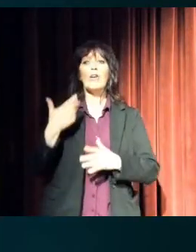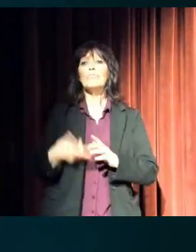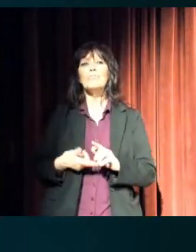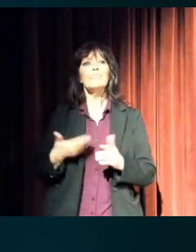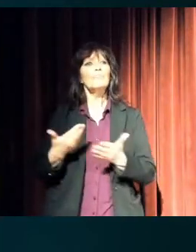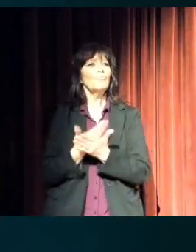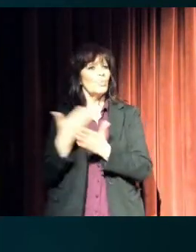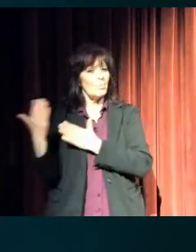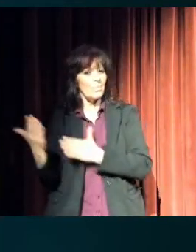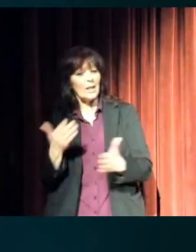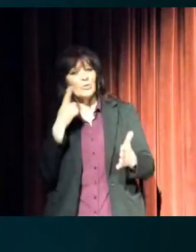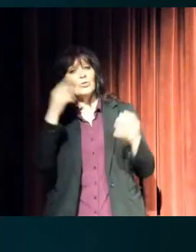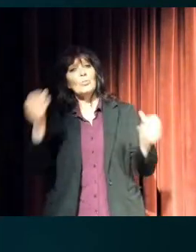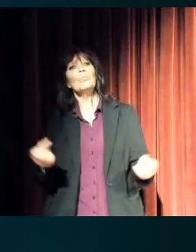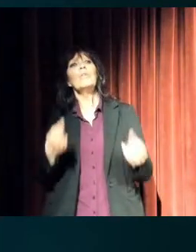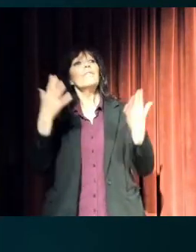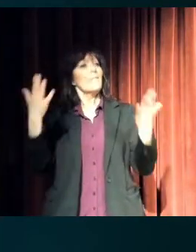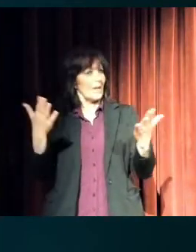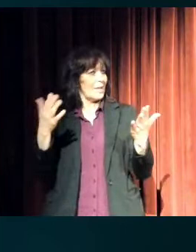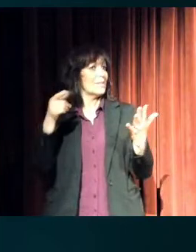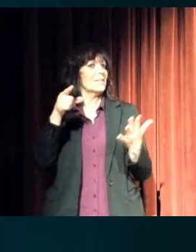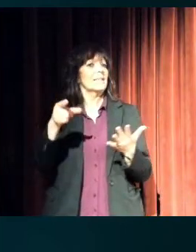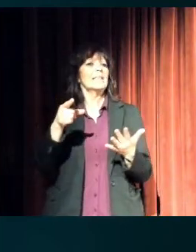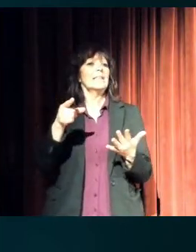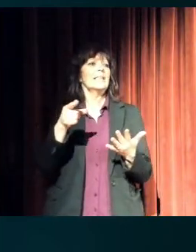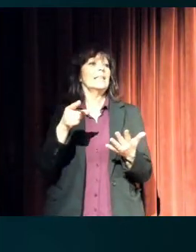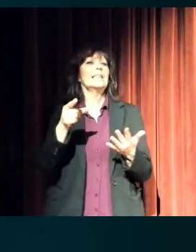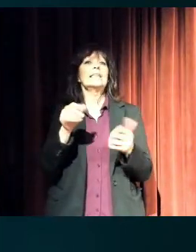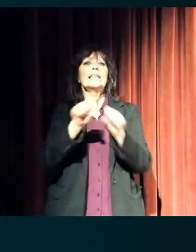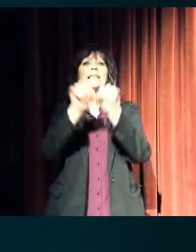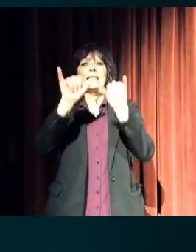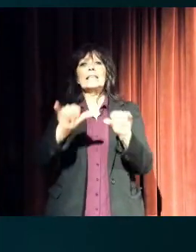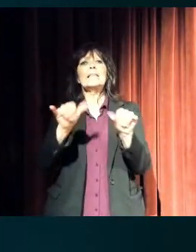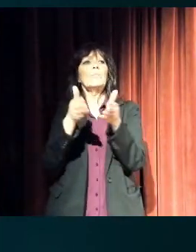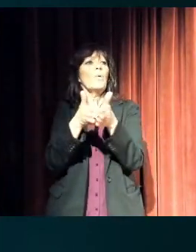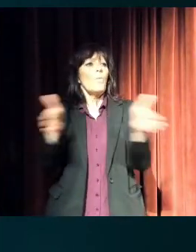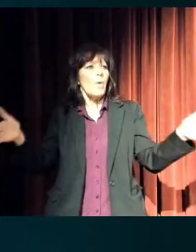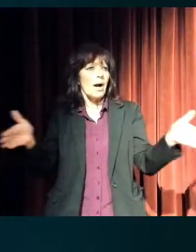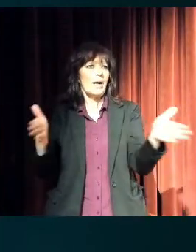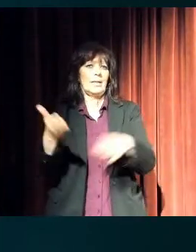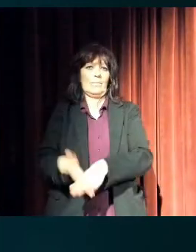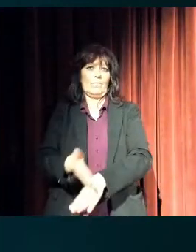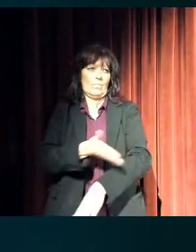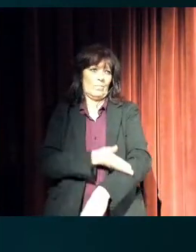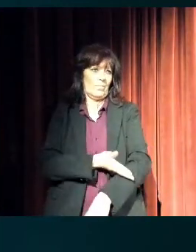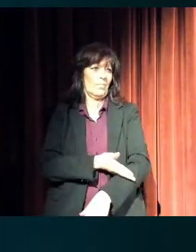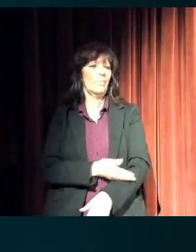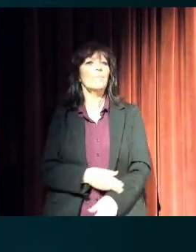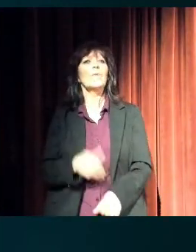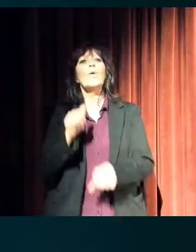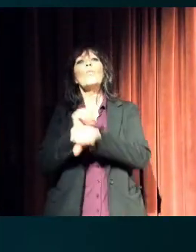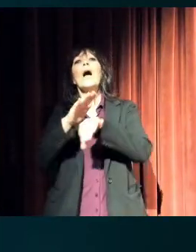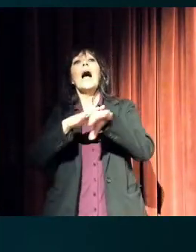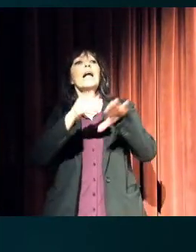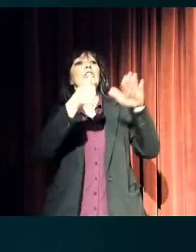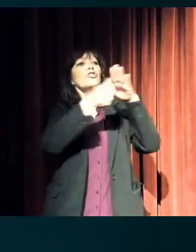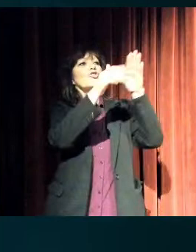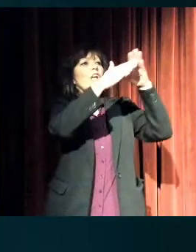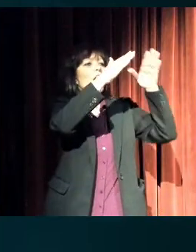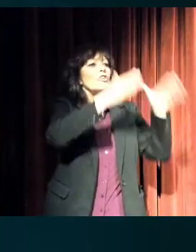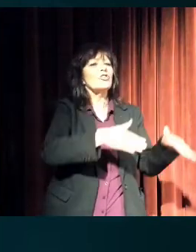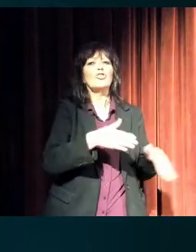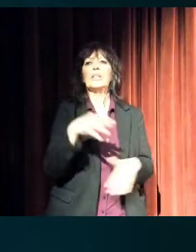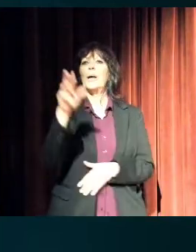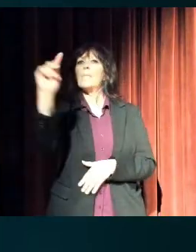Plan continues to provide the impetus for system-wide improvements. Work on shelters,